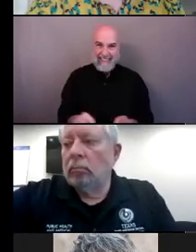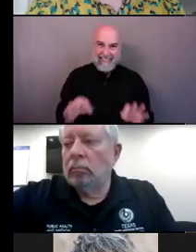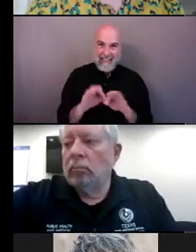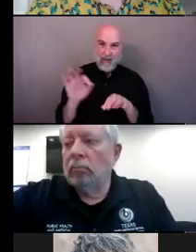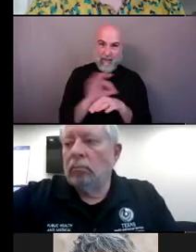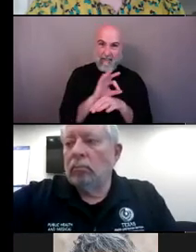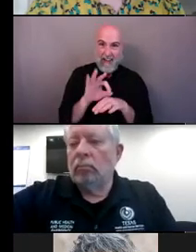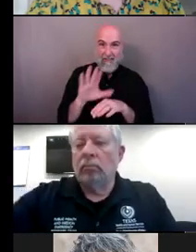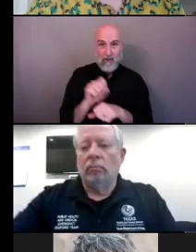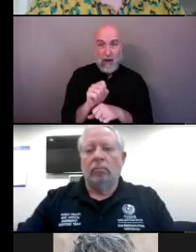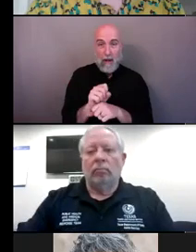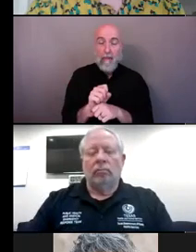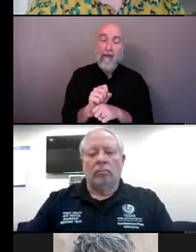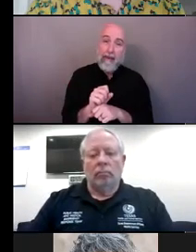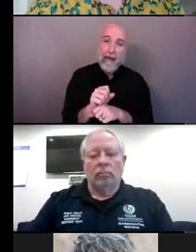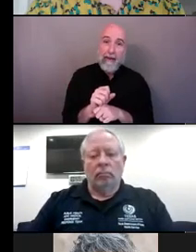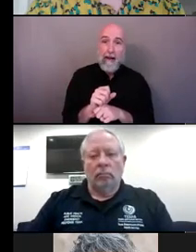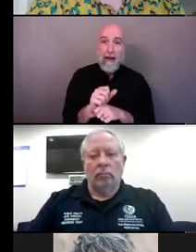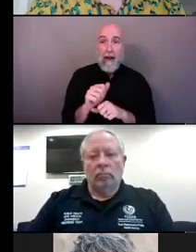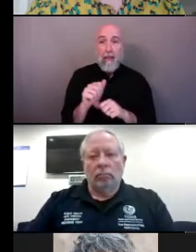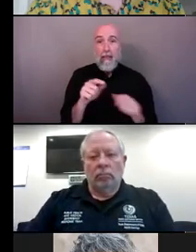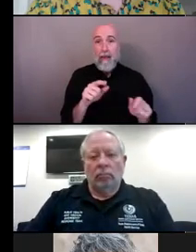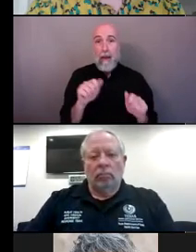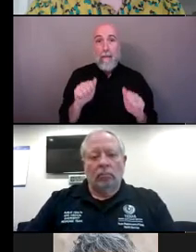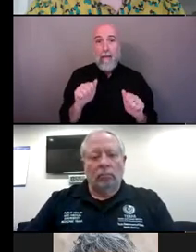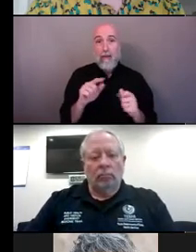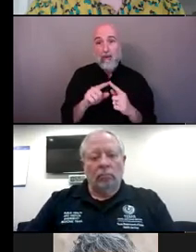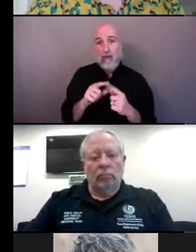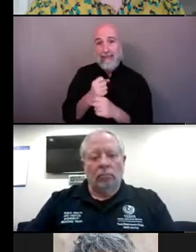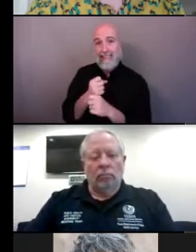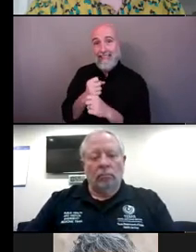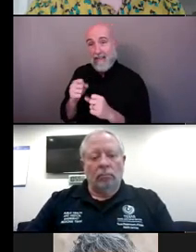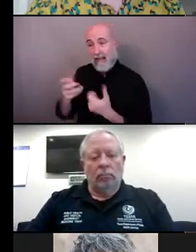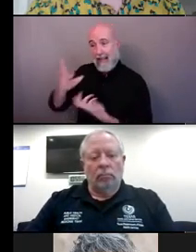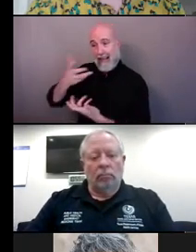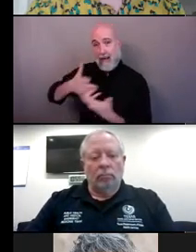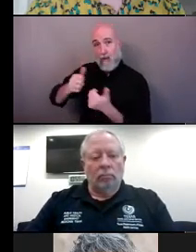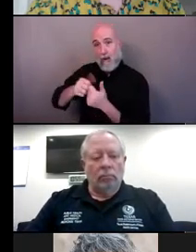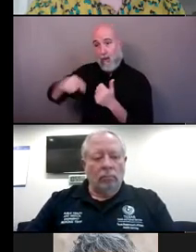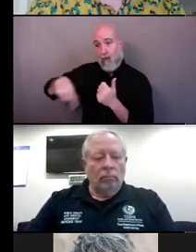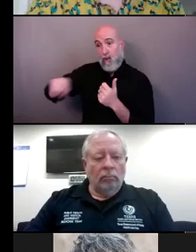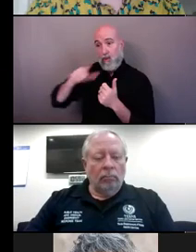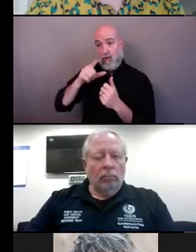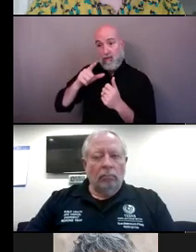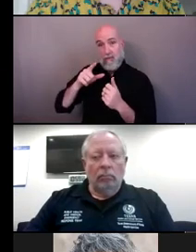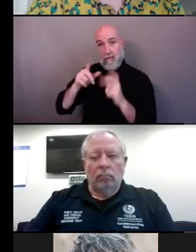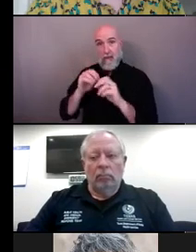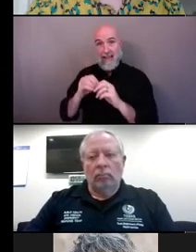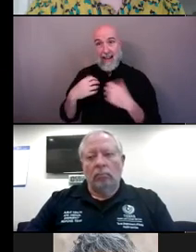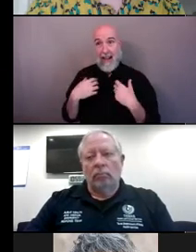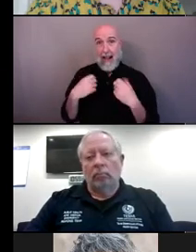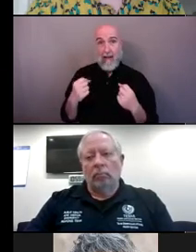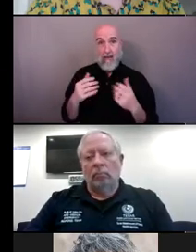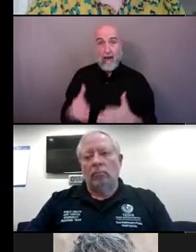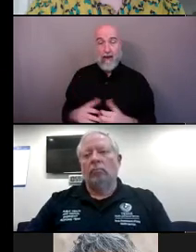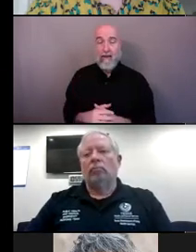job, the ability to safely interact with those individuals in a healthy manner, then